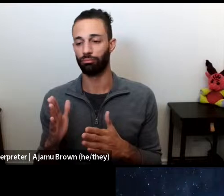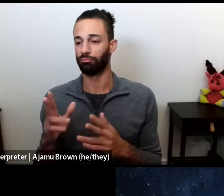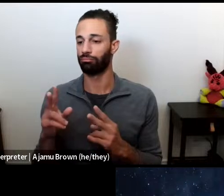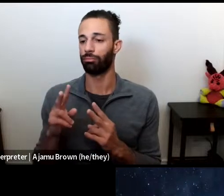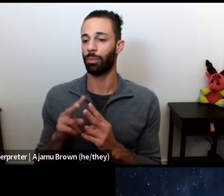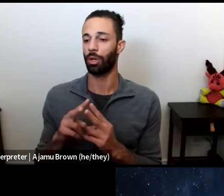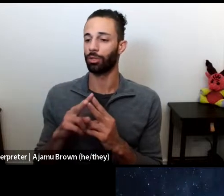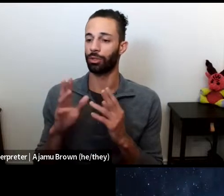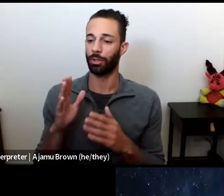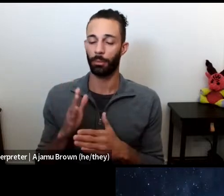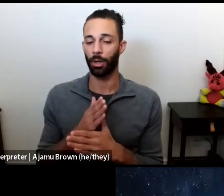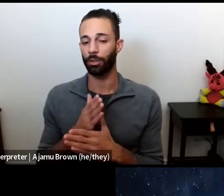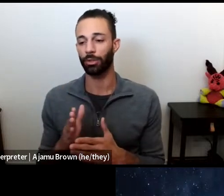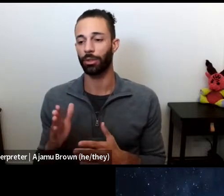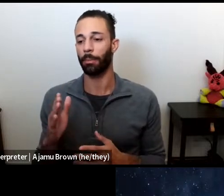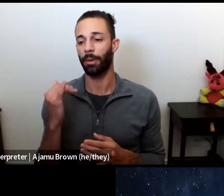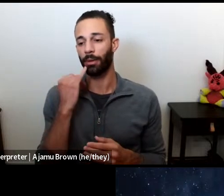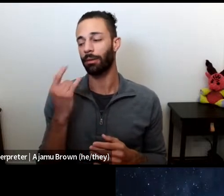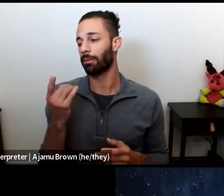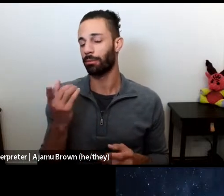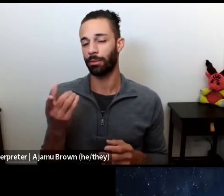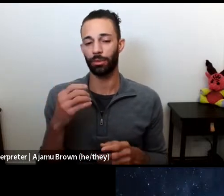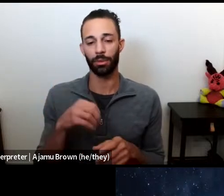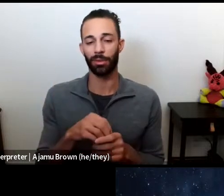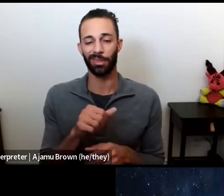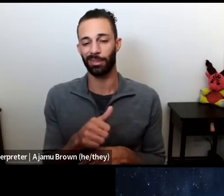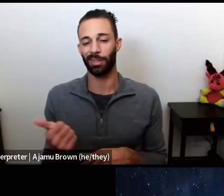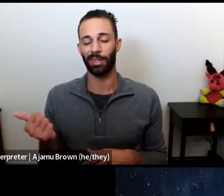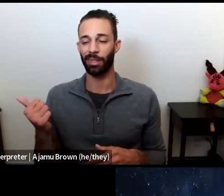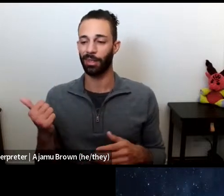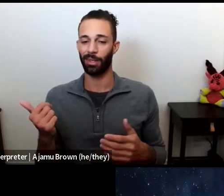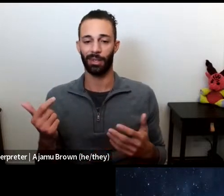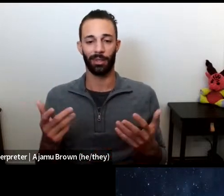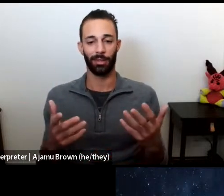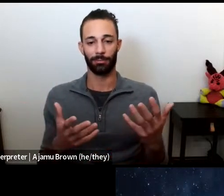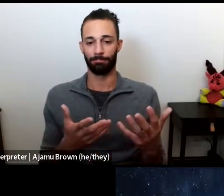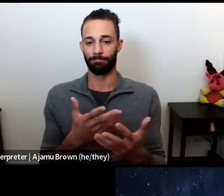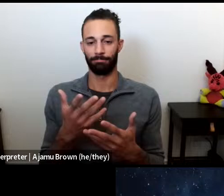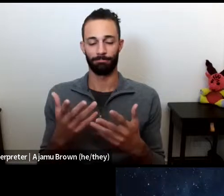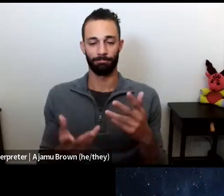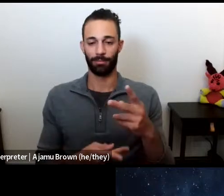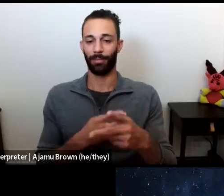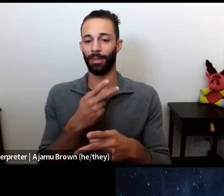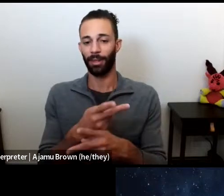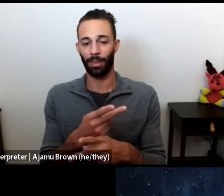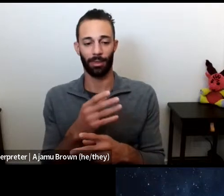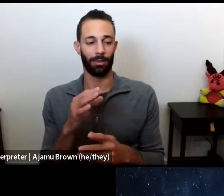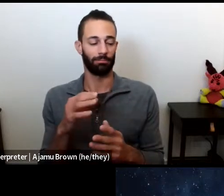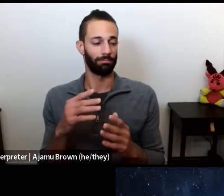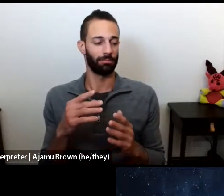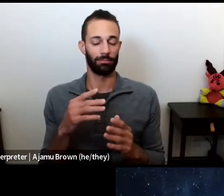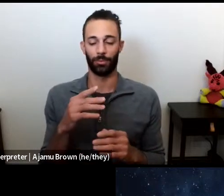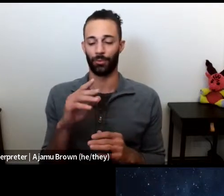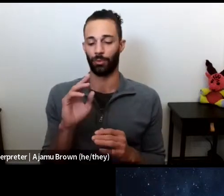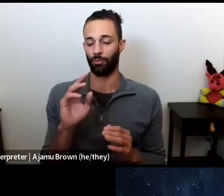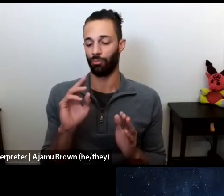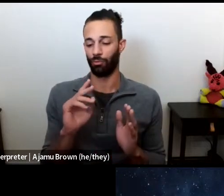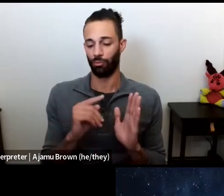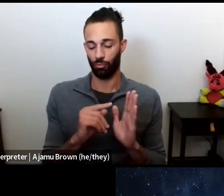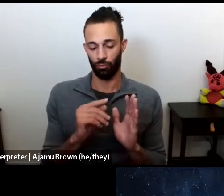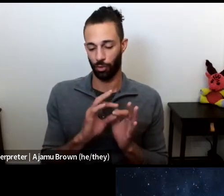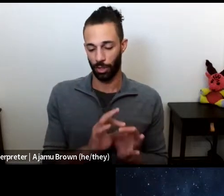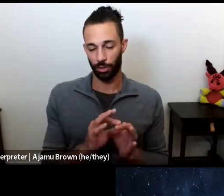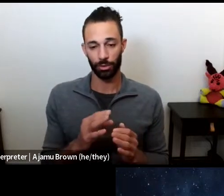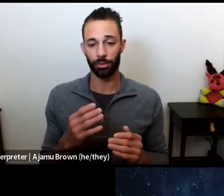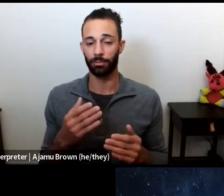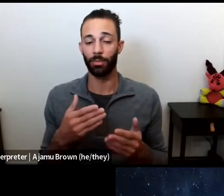any um, amalgamation of relationship, whatever sweeties are in your life, hold